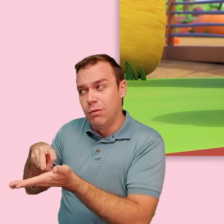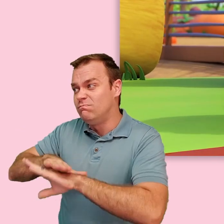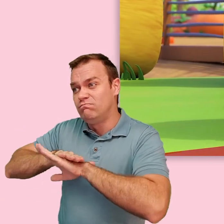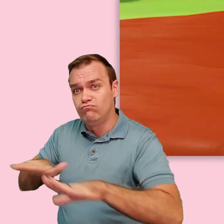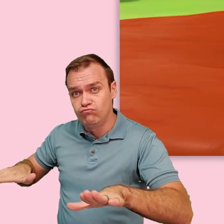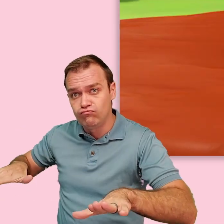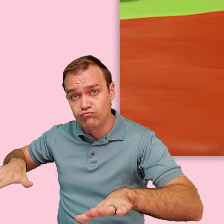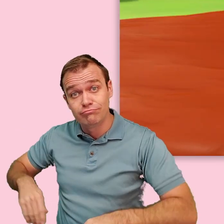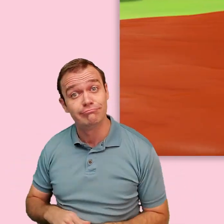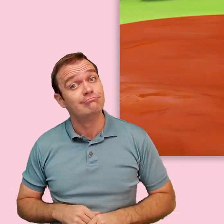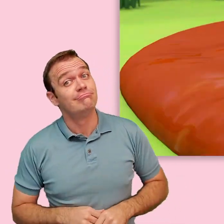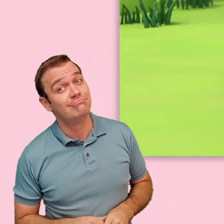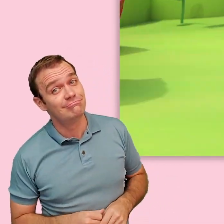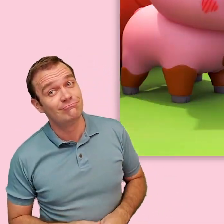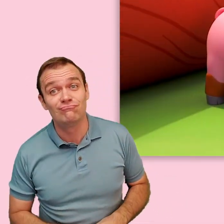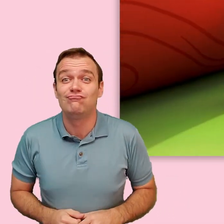jumping in the mud.